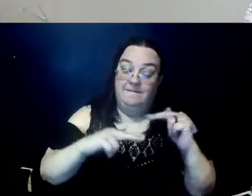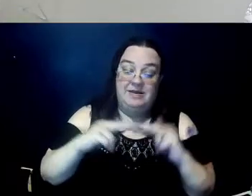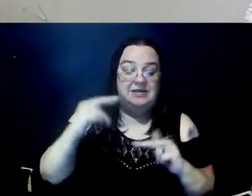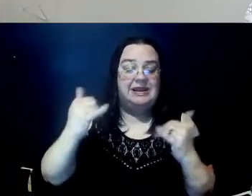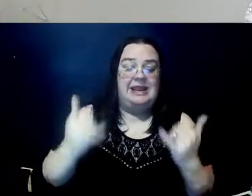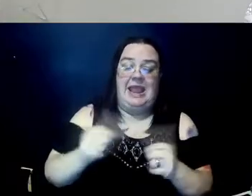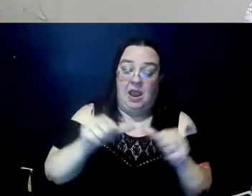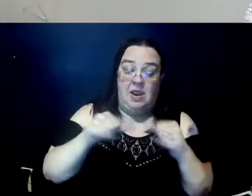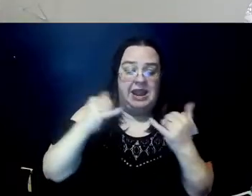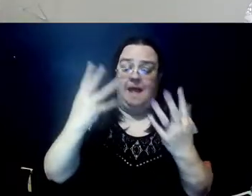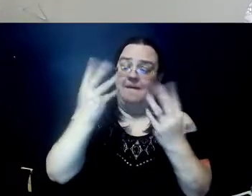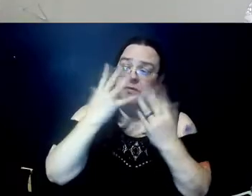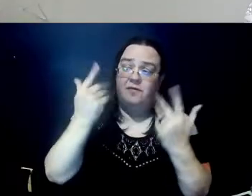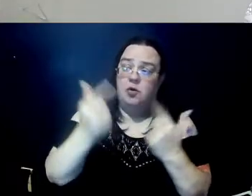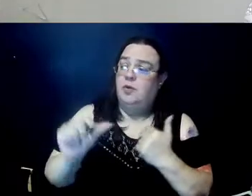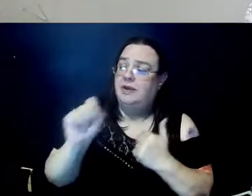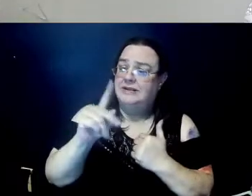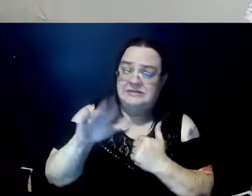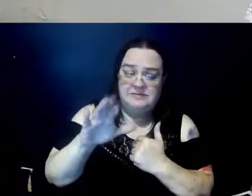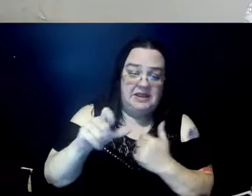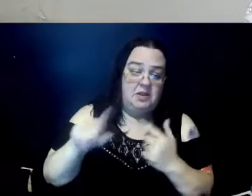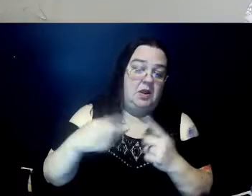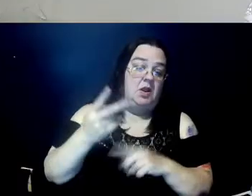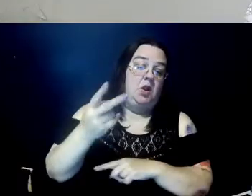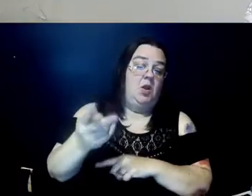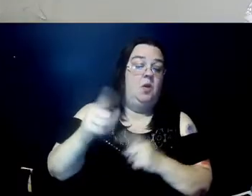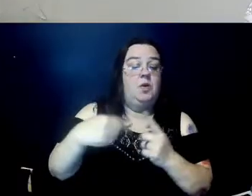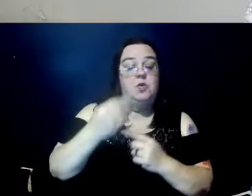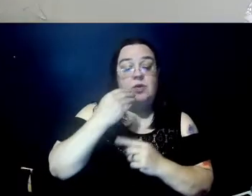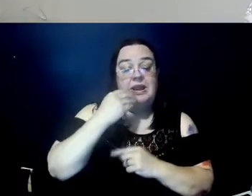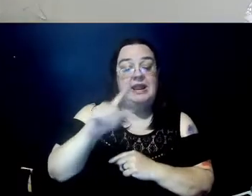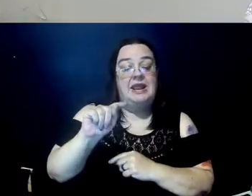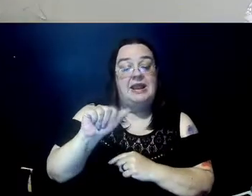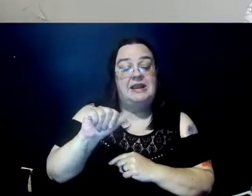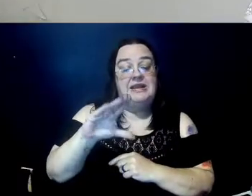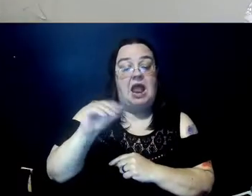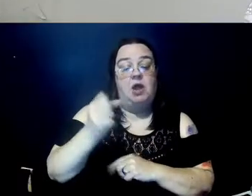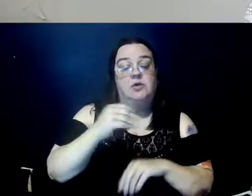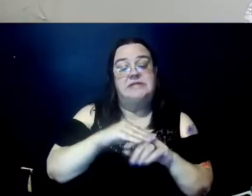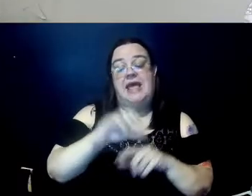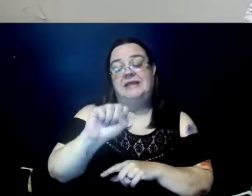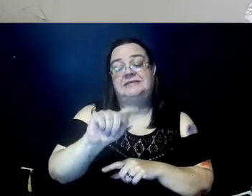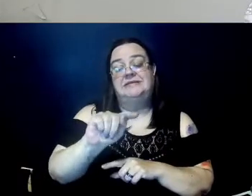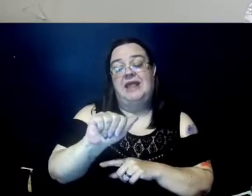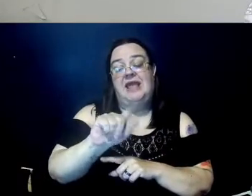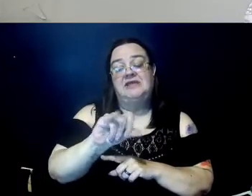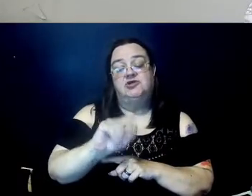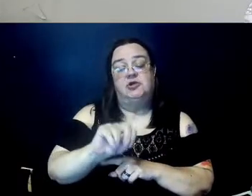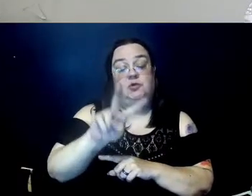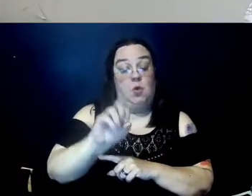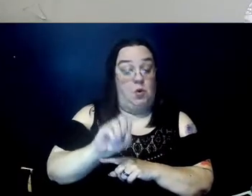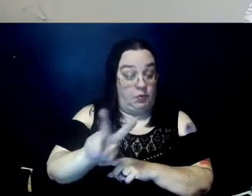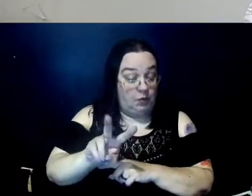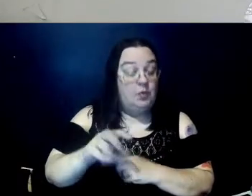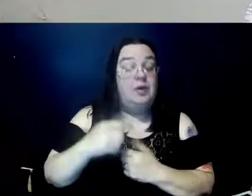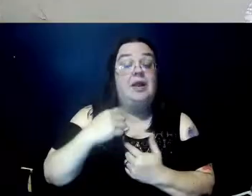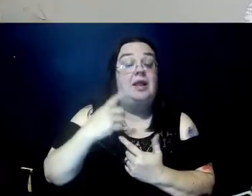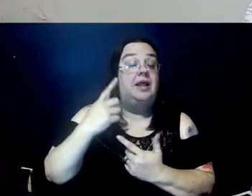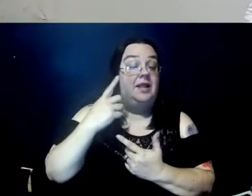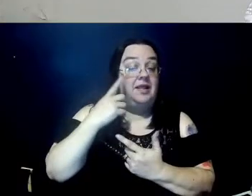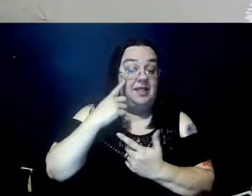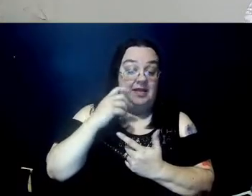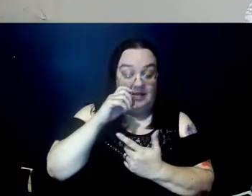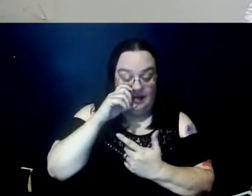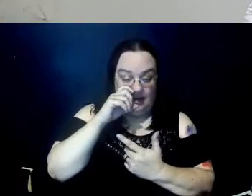space that I often look at when I'm having tacos at Station 202. I could be here for